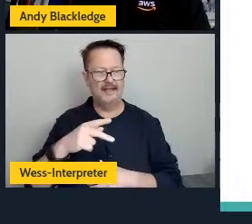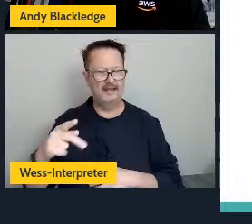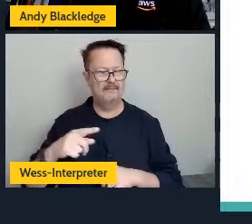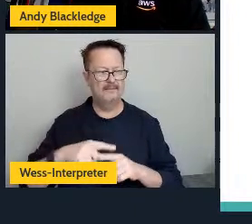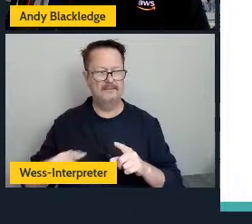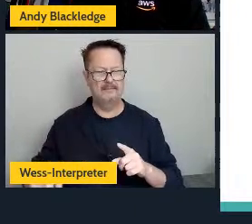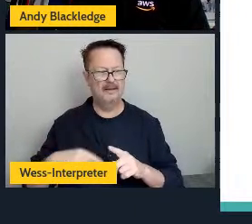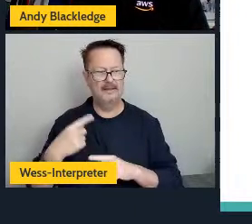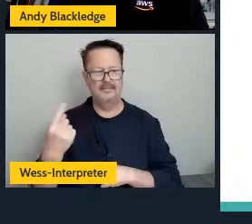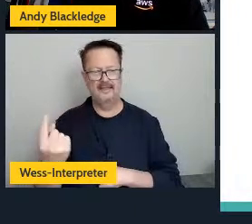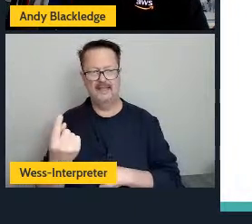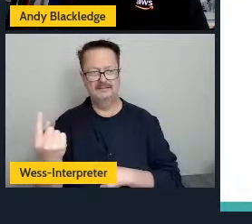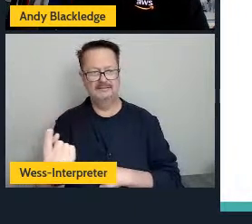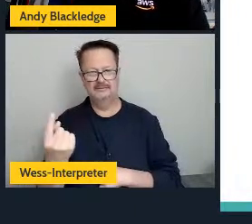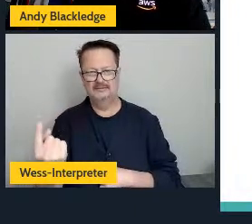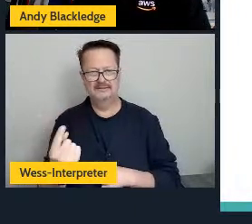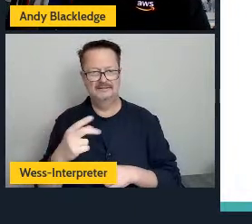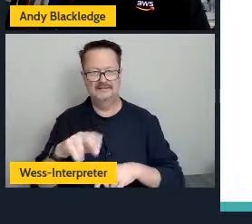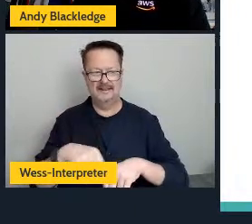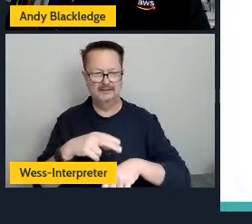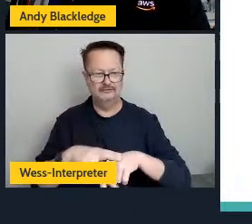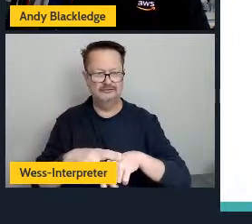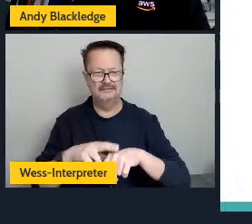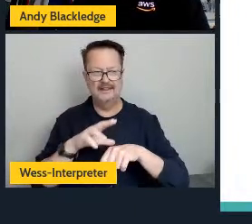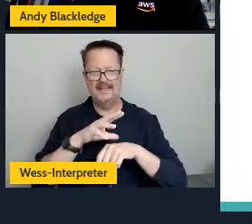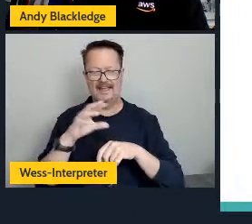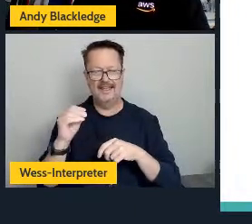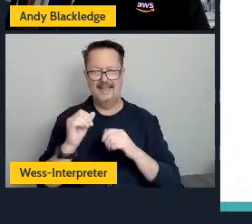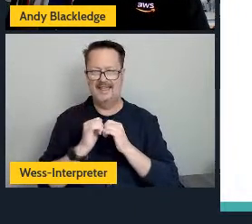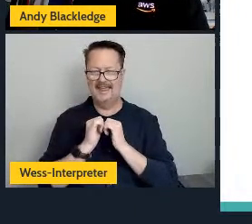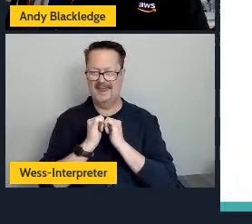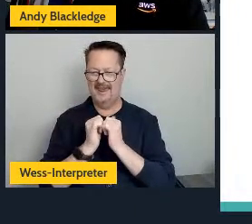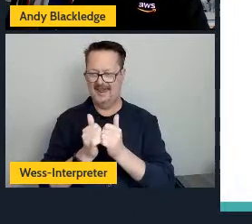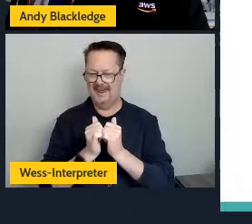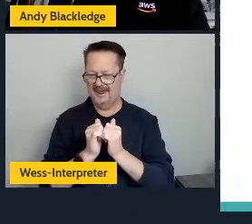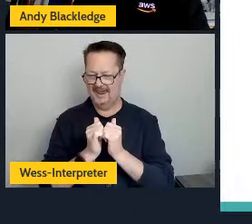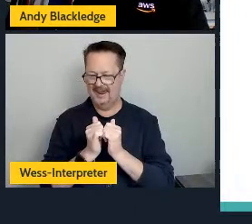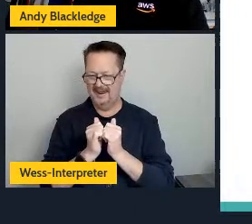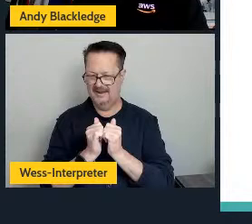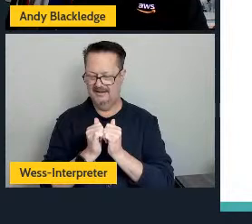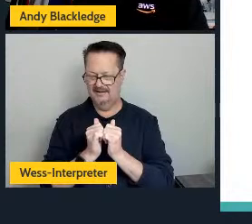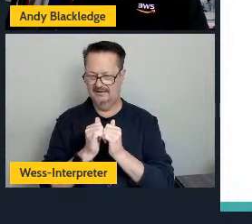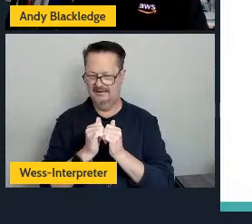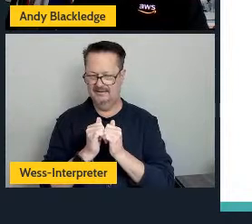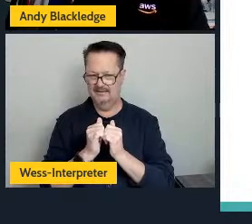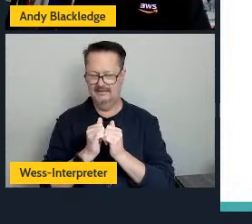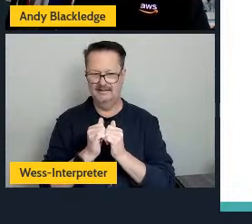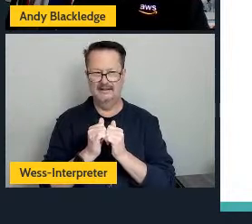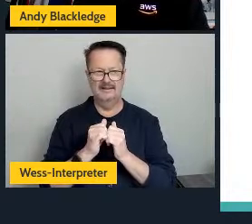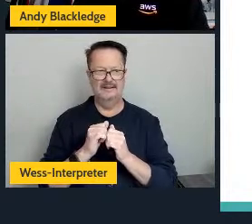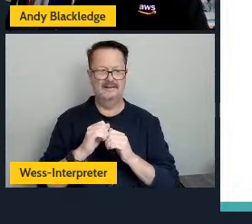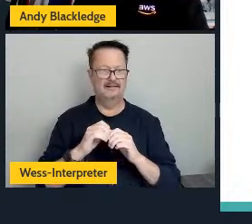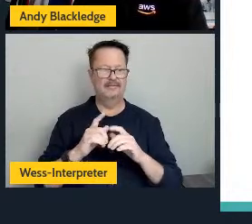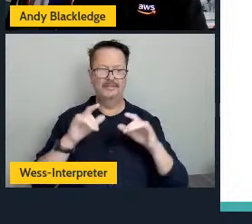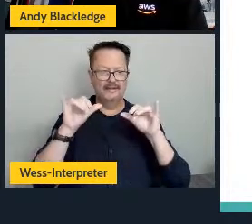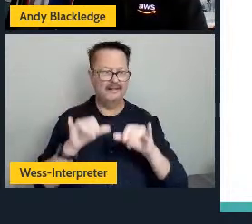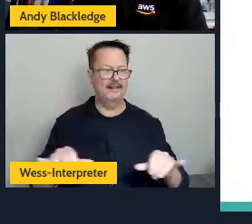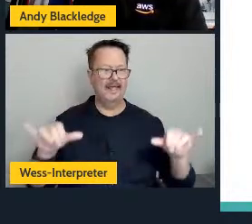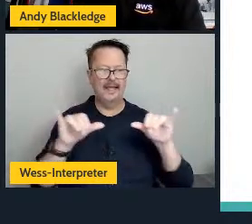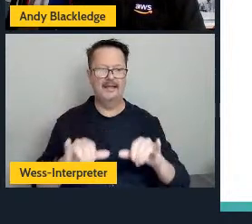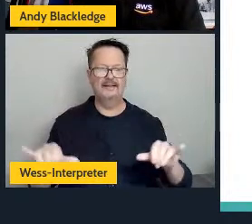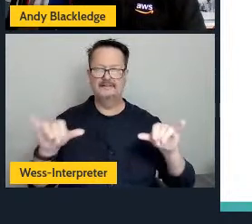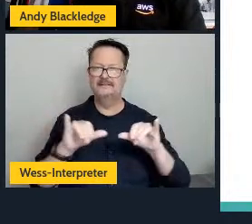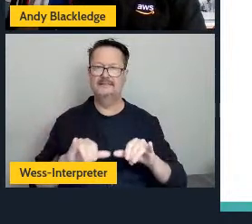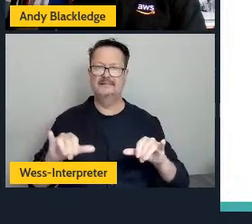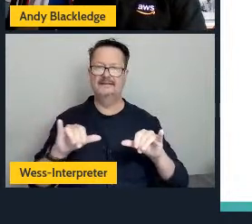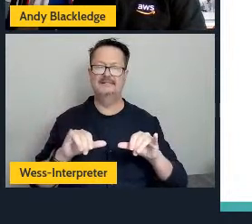asynchronous nature of it, and how from a classic unit testing point of view, you